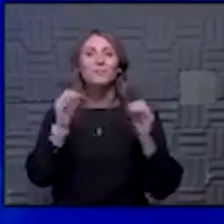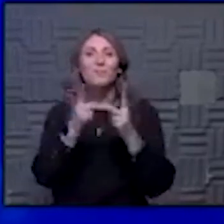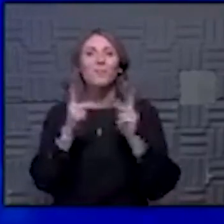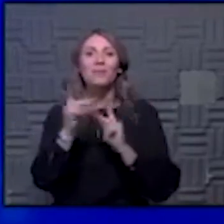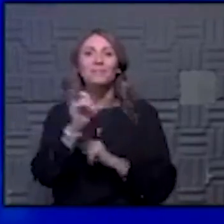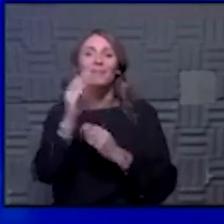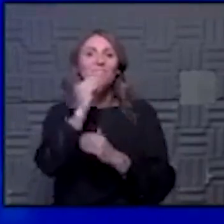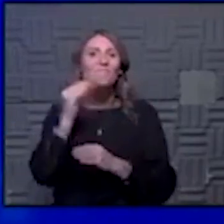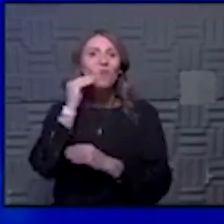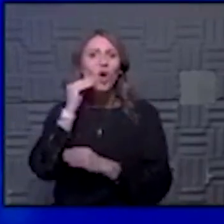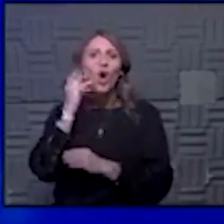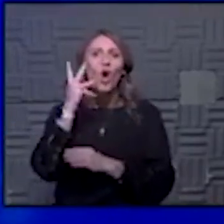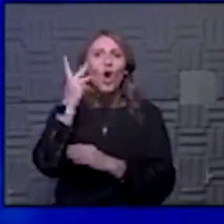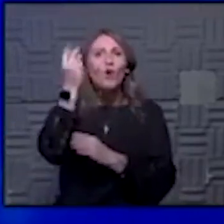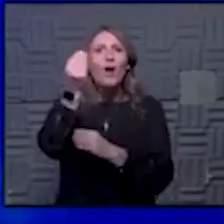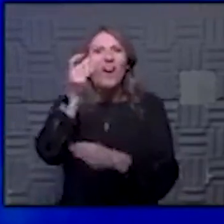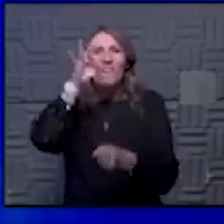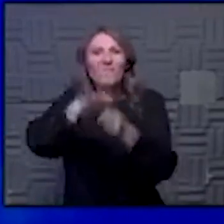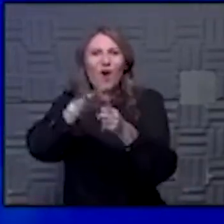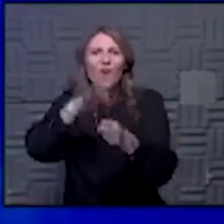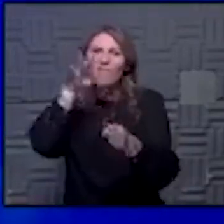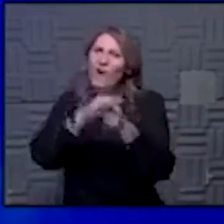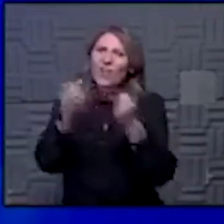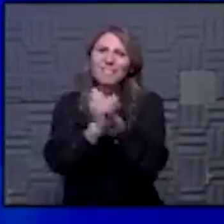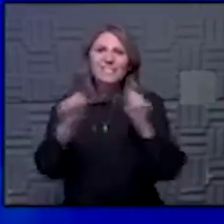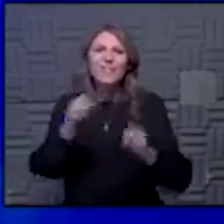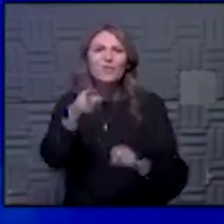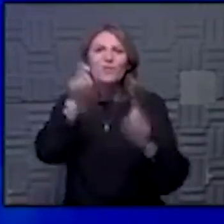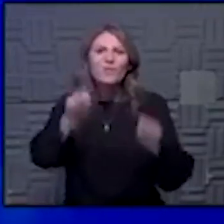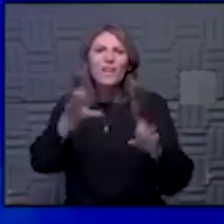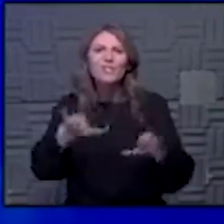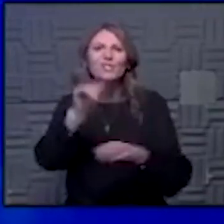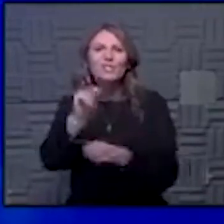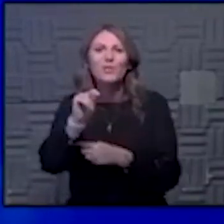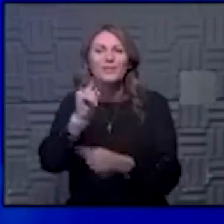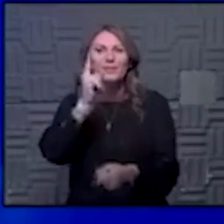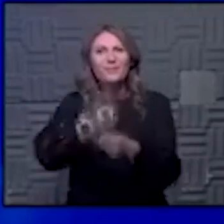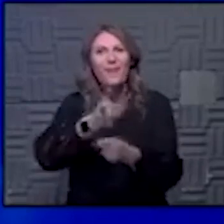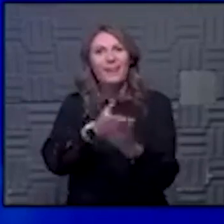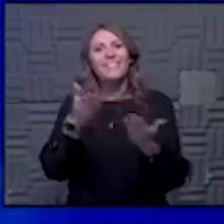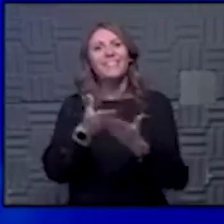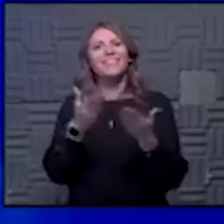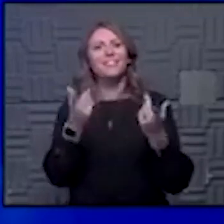home. Go vote. Voting is safe. You can do it. It's the right thing to do.